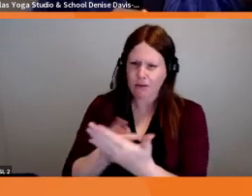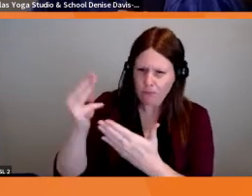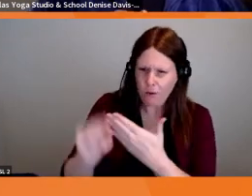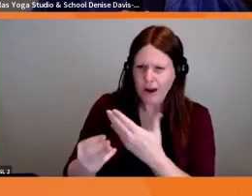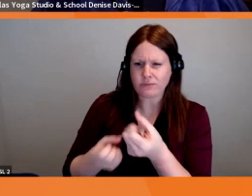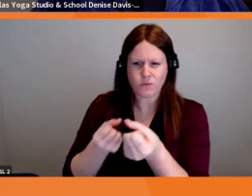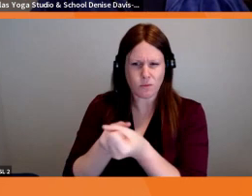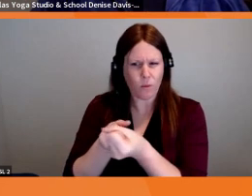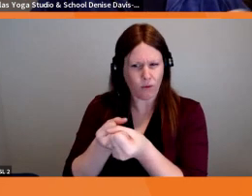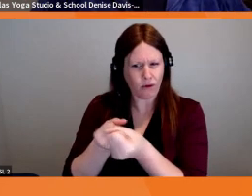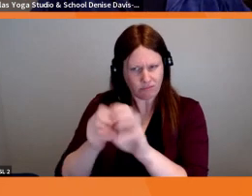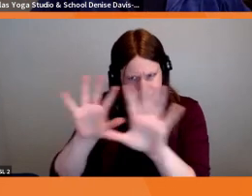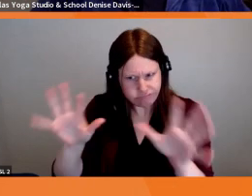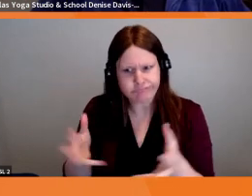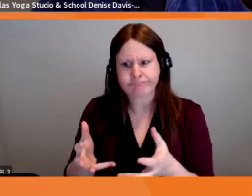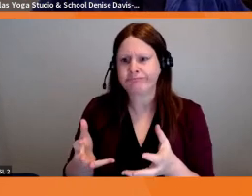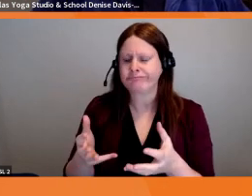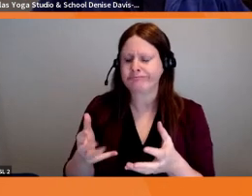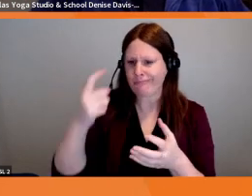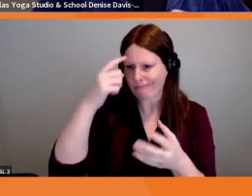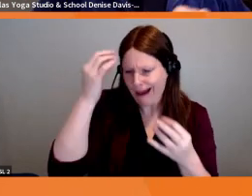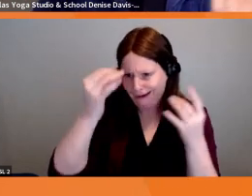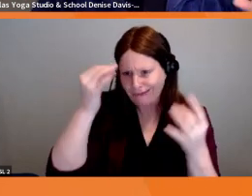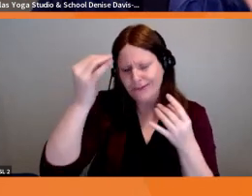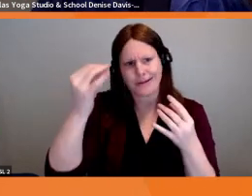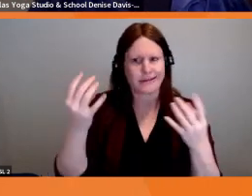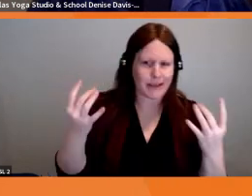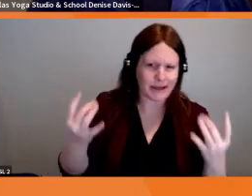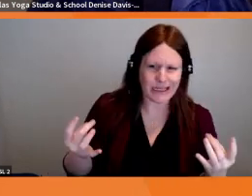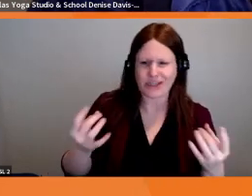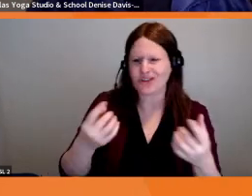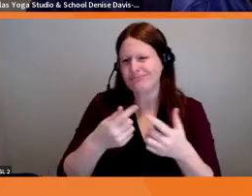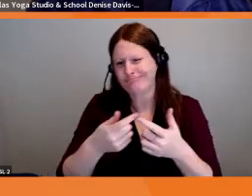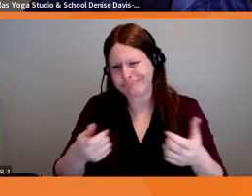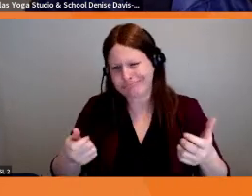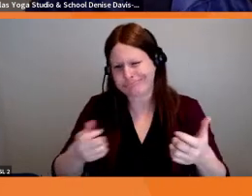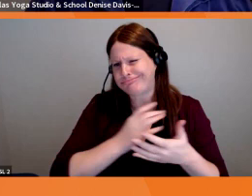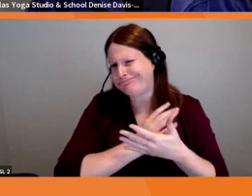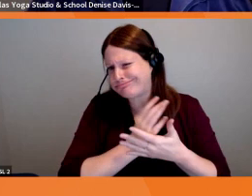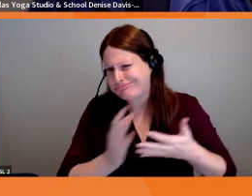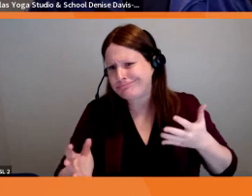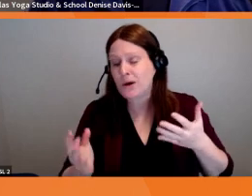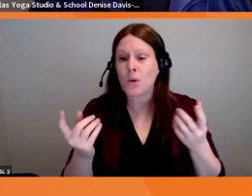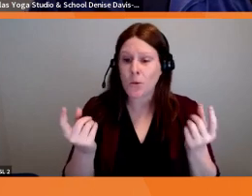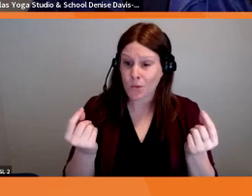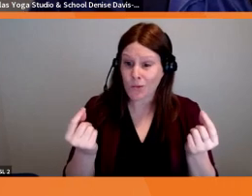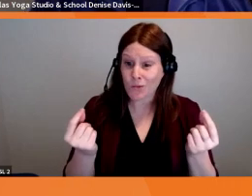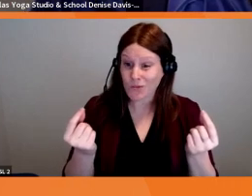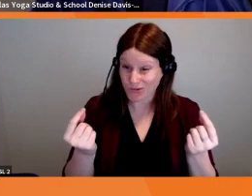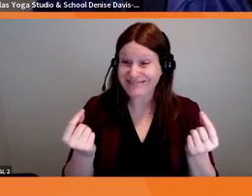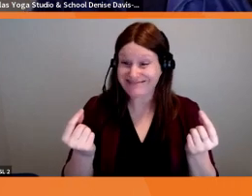what's happened over the 20 years since they started that program is that they have changed the average lifespan